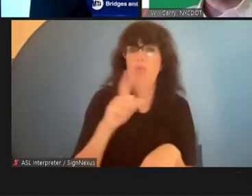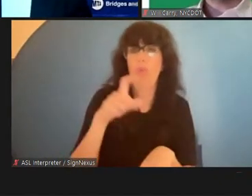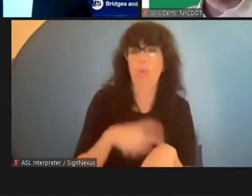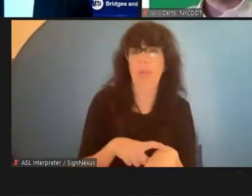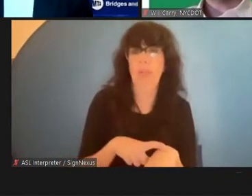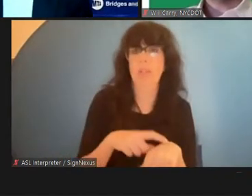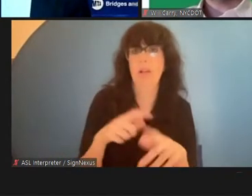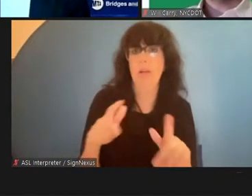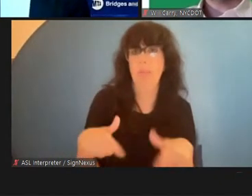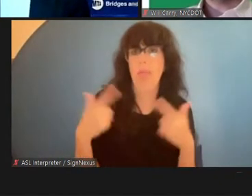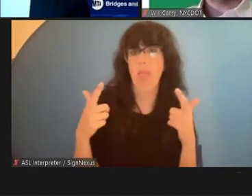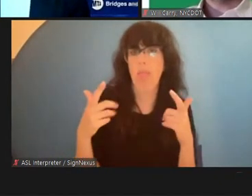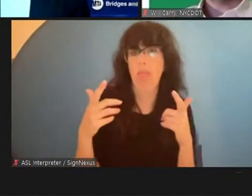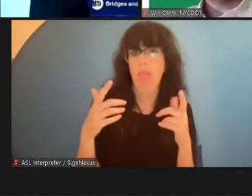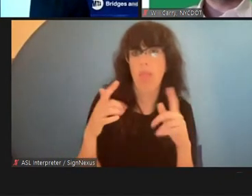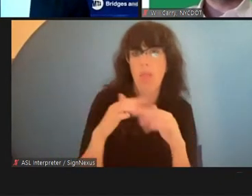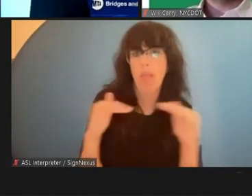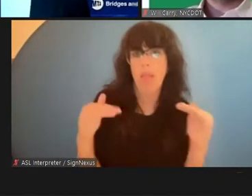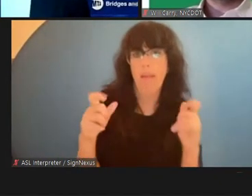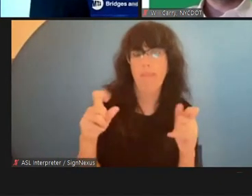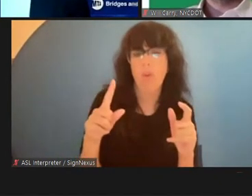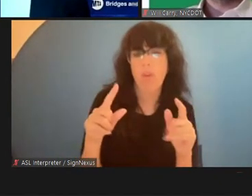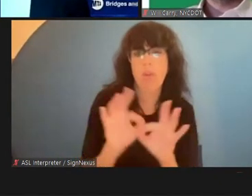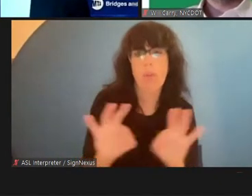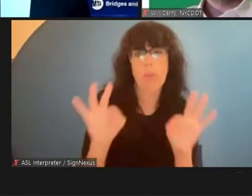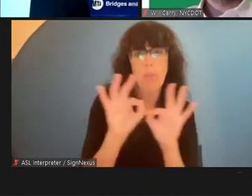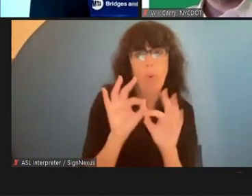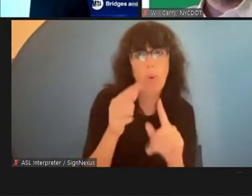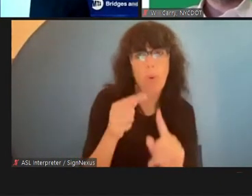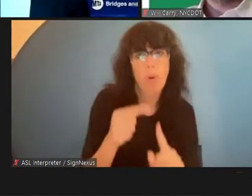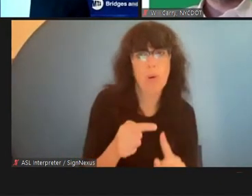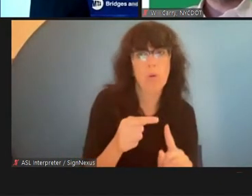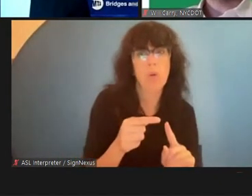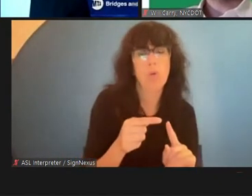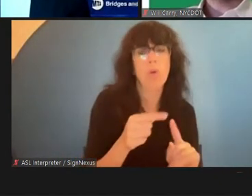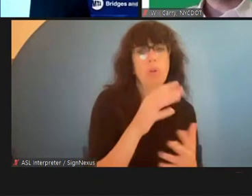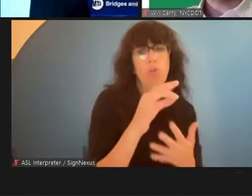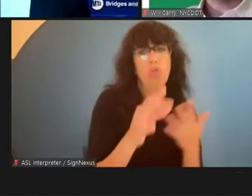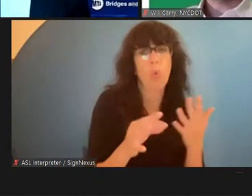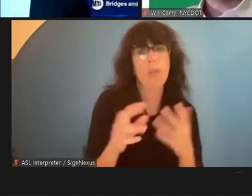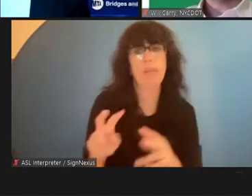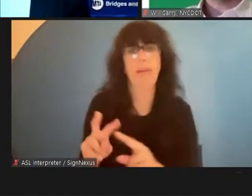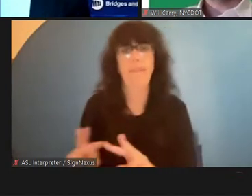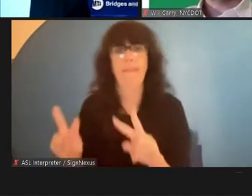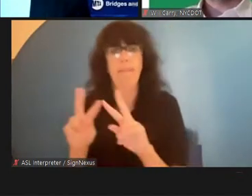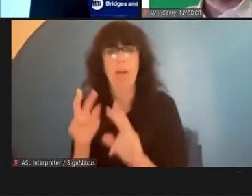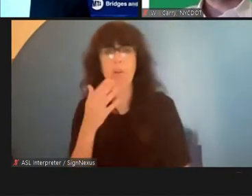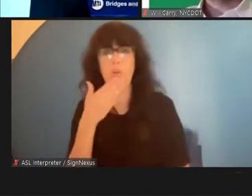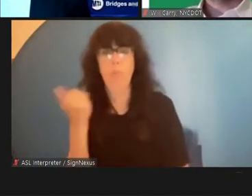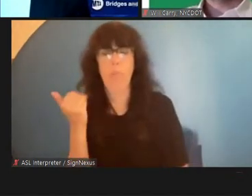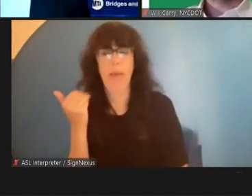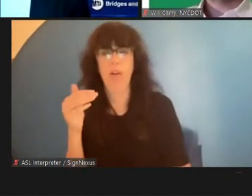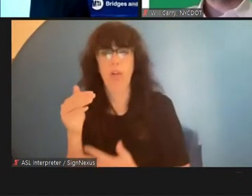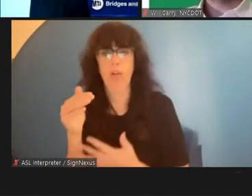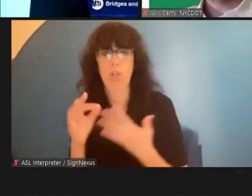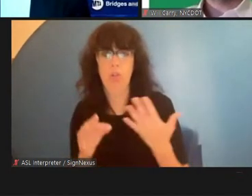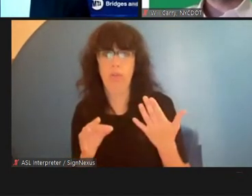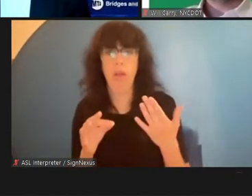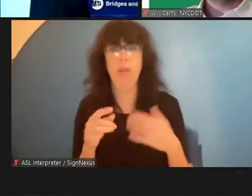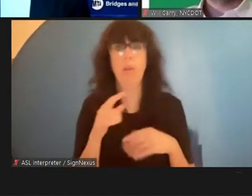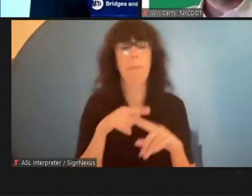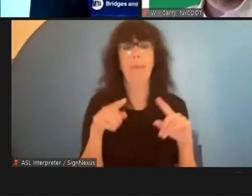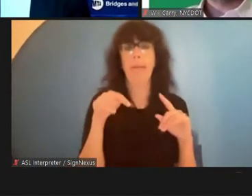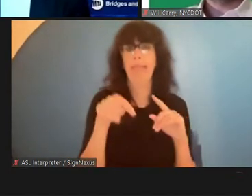service the keys here are choice and valued better service the cbd tolling plan is not value